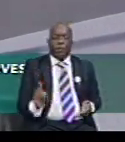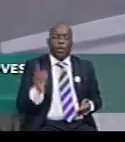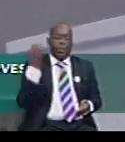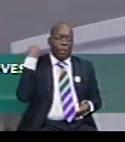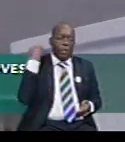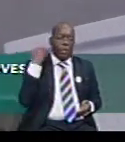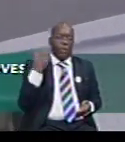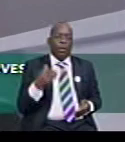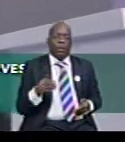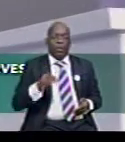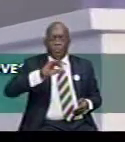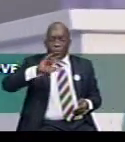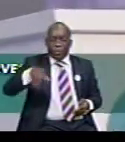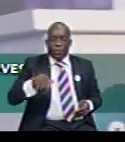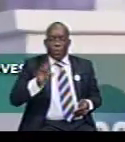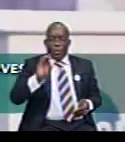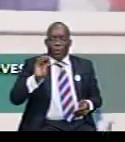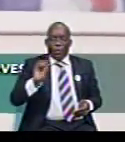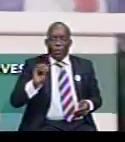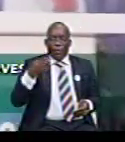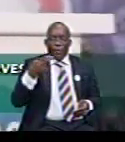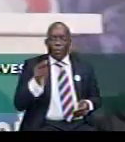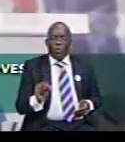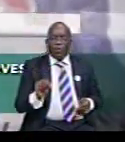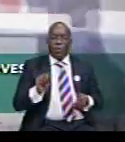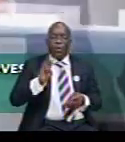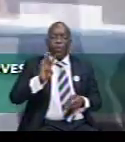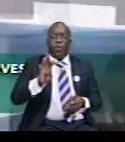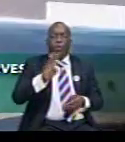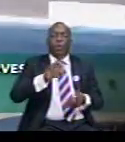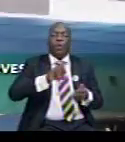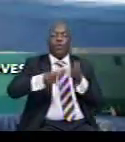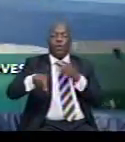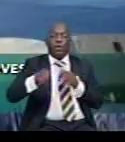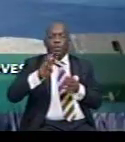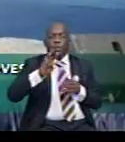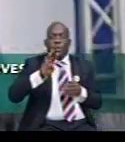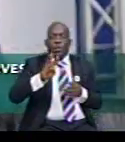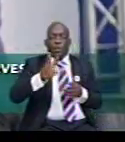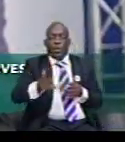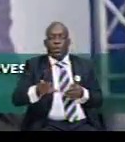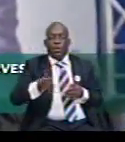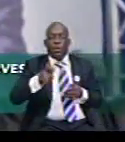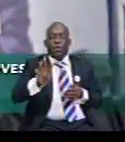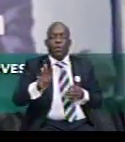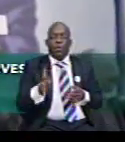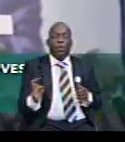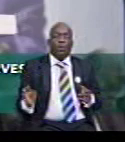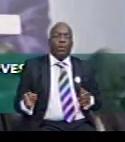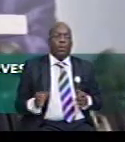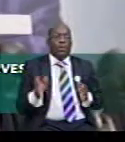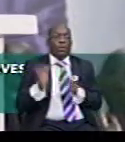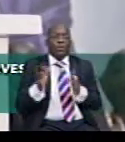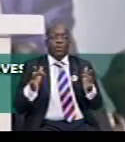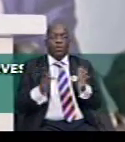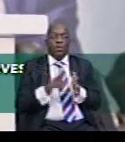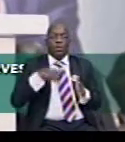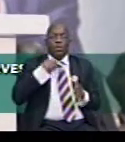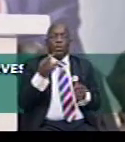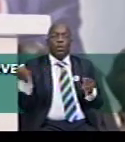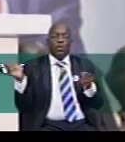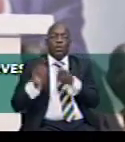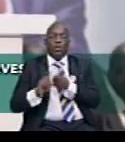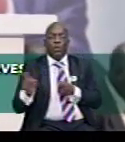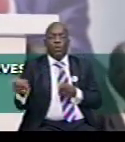chapter 4, I'm reading from verse 34. In John chapter 4, verse 34, Jesus says unto them,